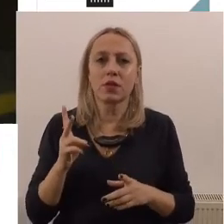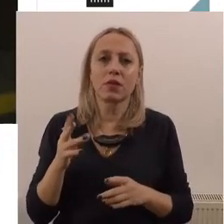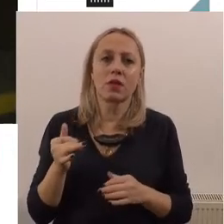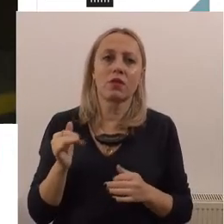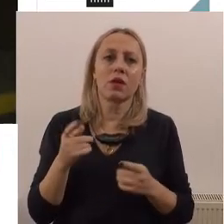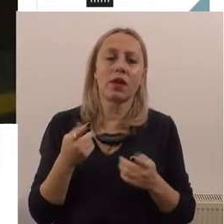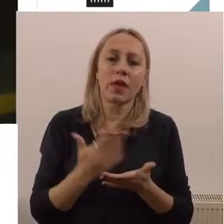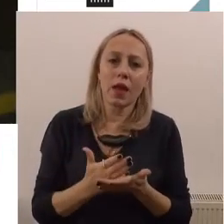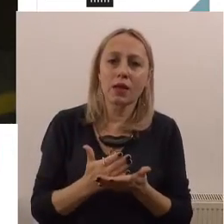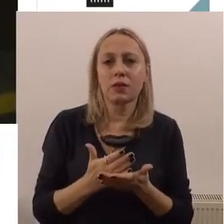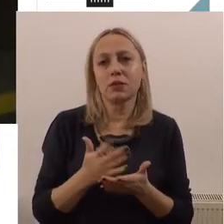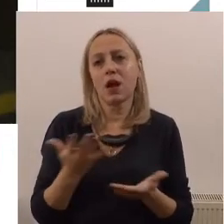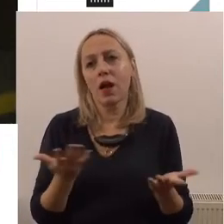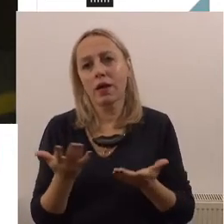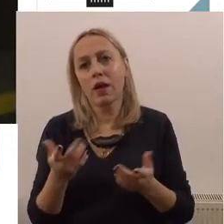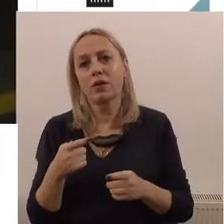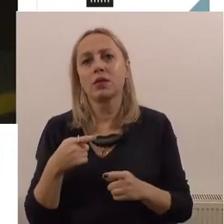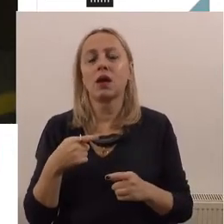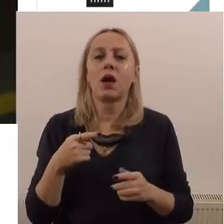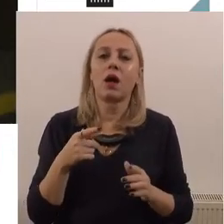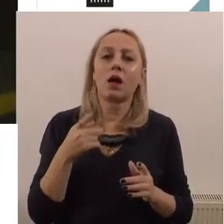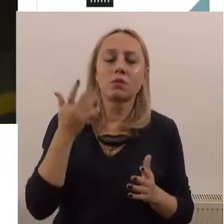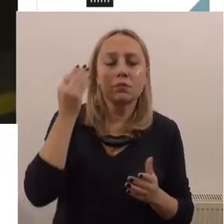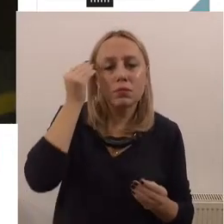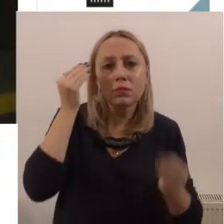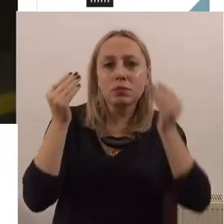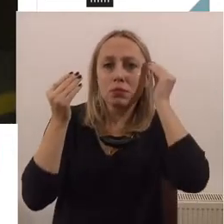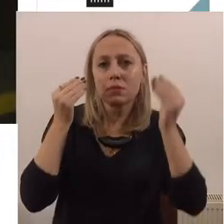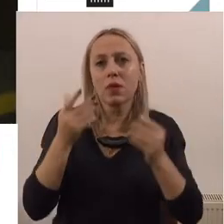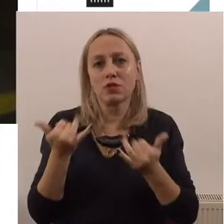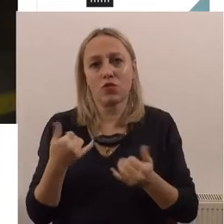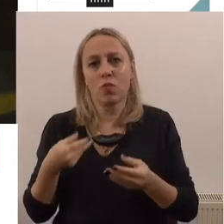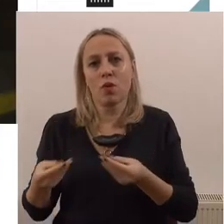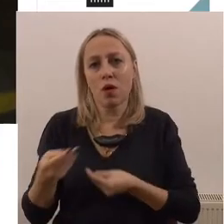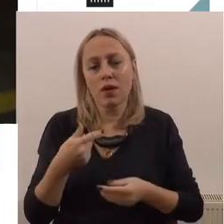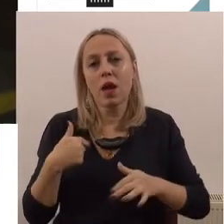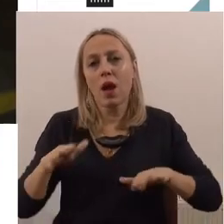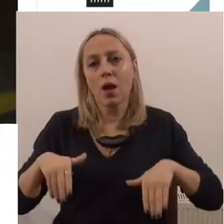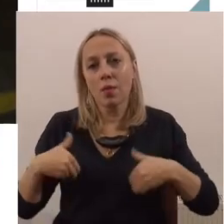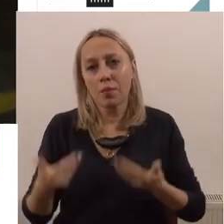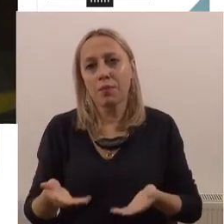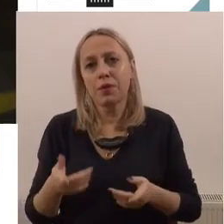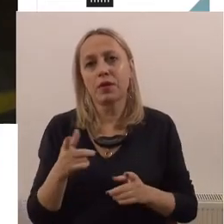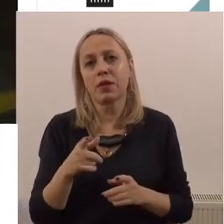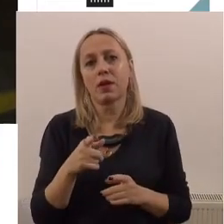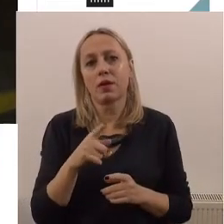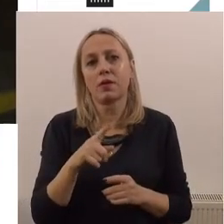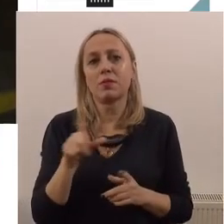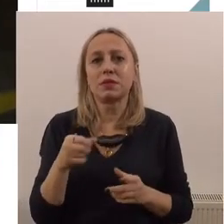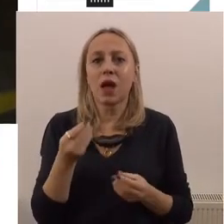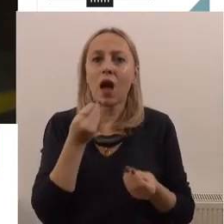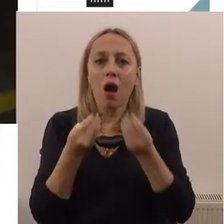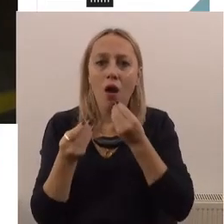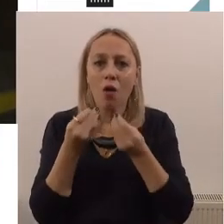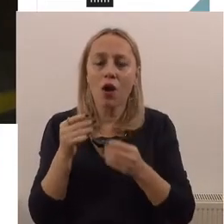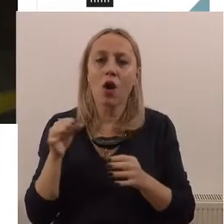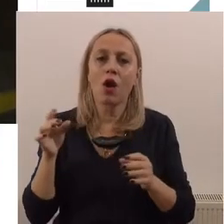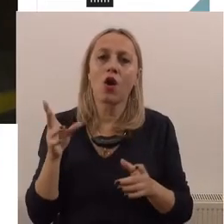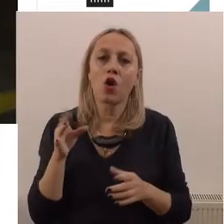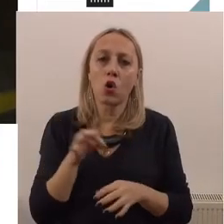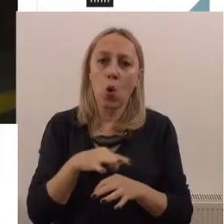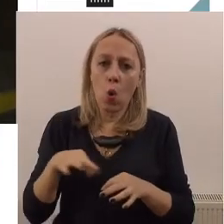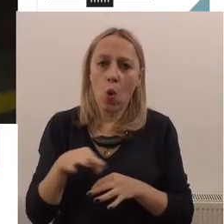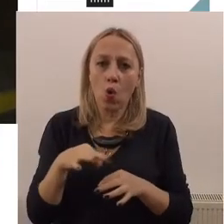work with inclusivity have questions or comments or remarks. That's why I suggest